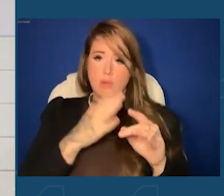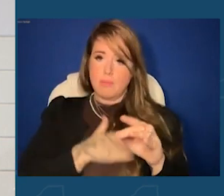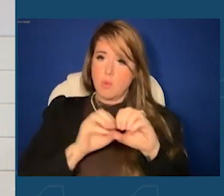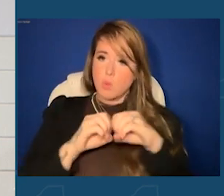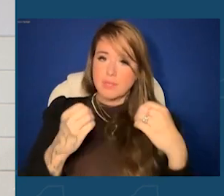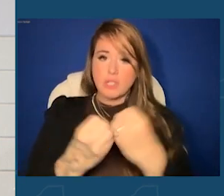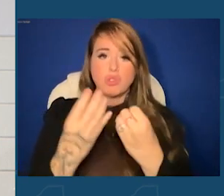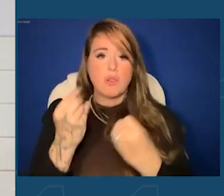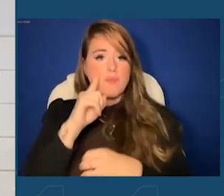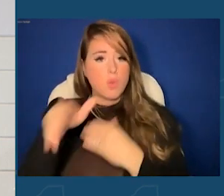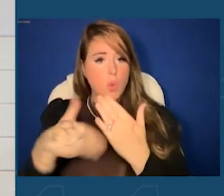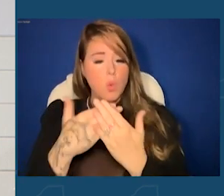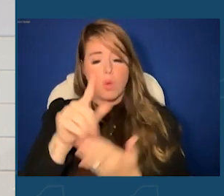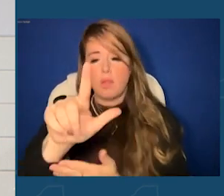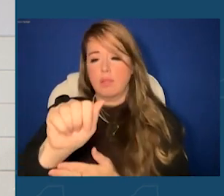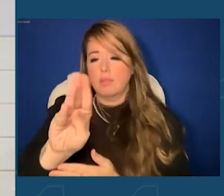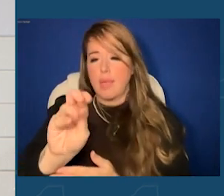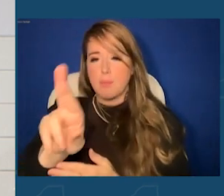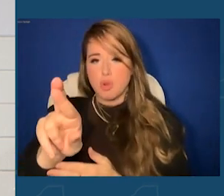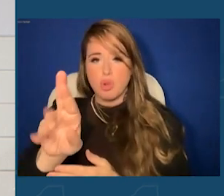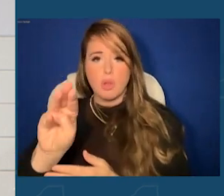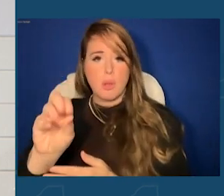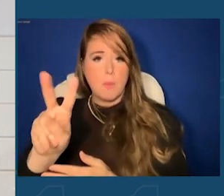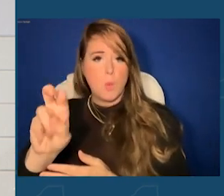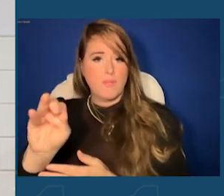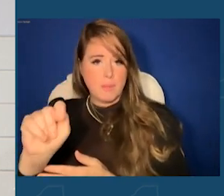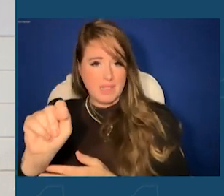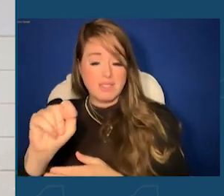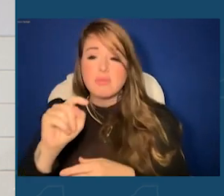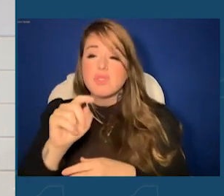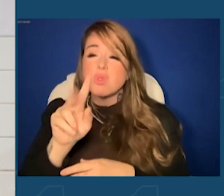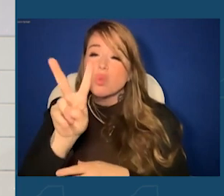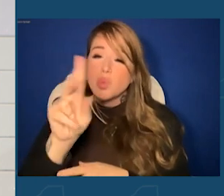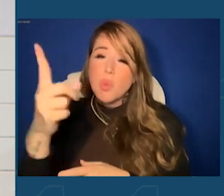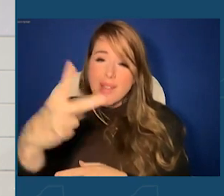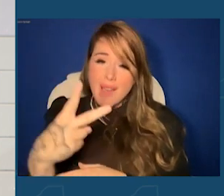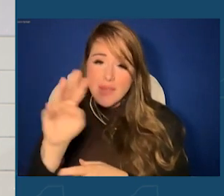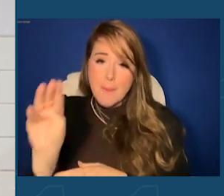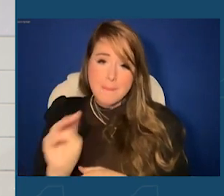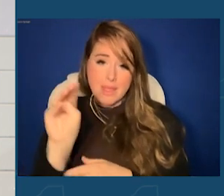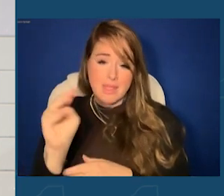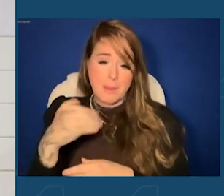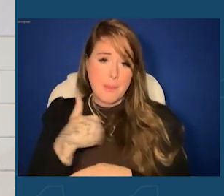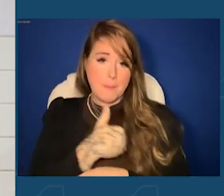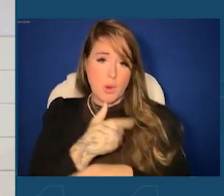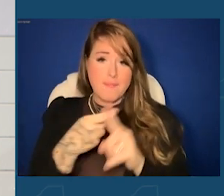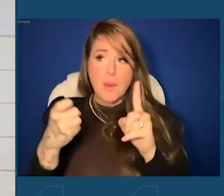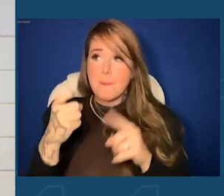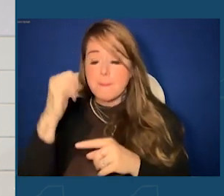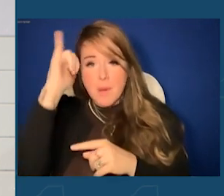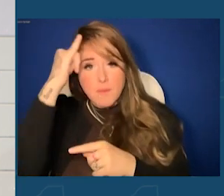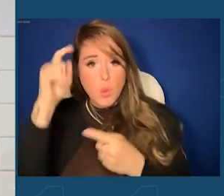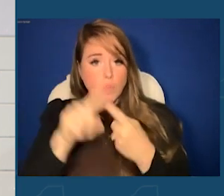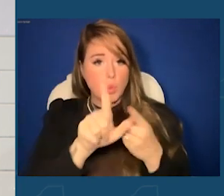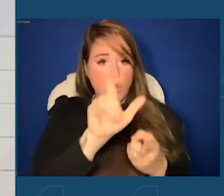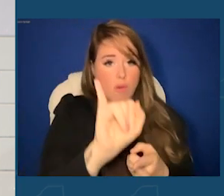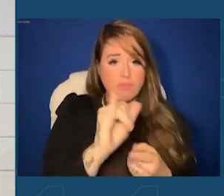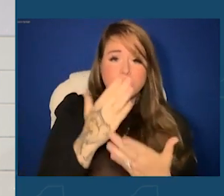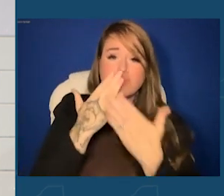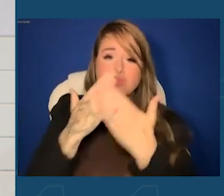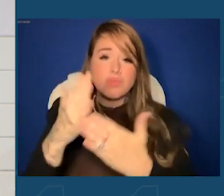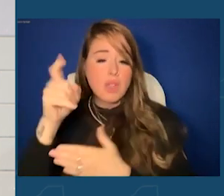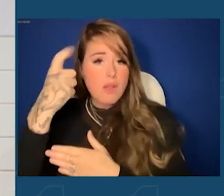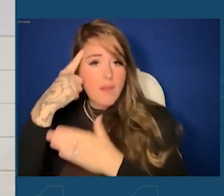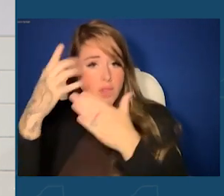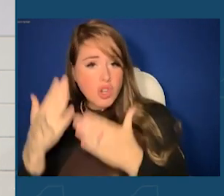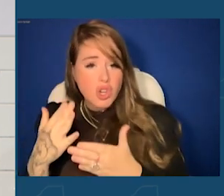entire labor movement in this state, 2.5 million members from Buffalo to Long Island. First, I want to thank Governor Hochul. Thank you, Governor, for